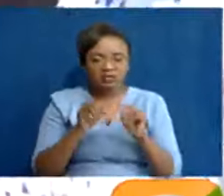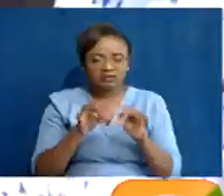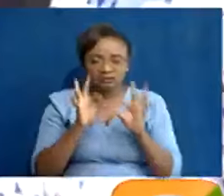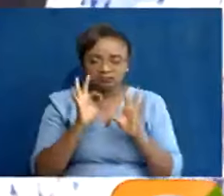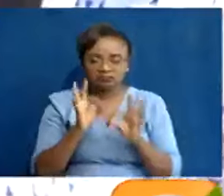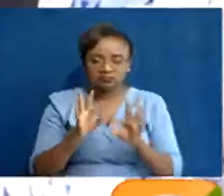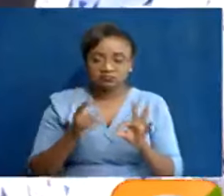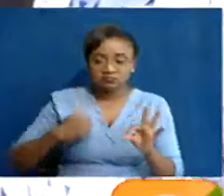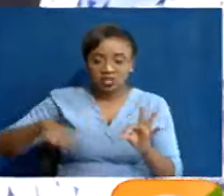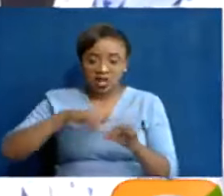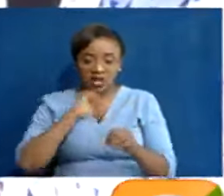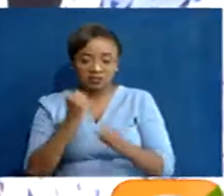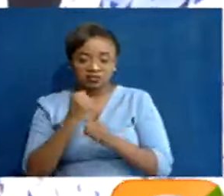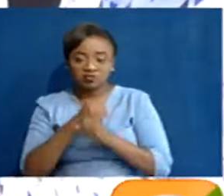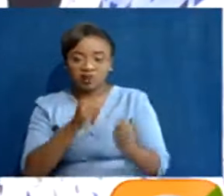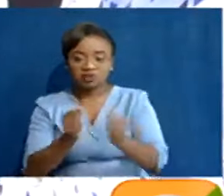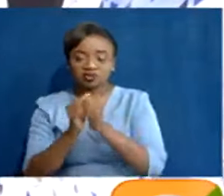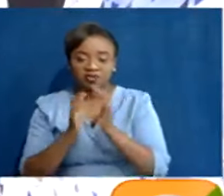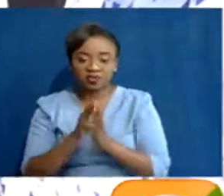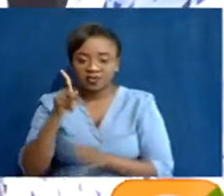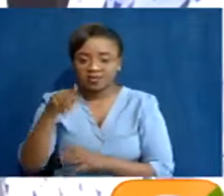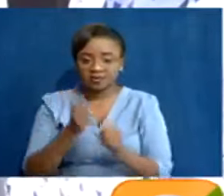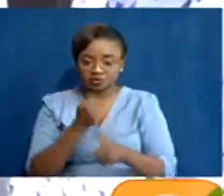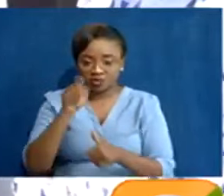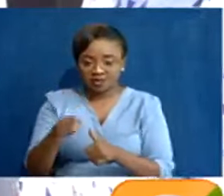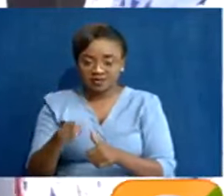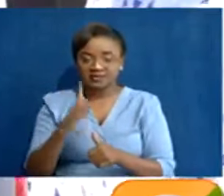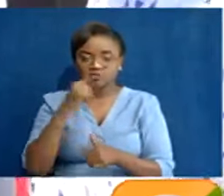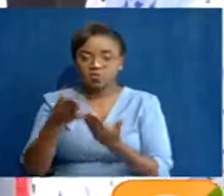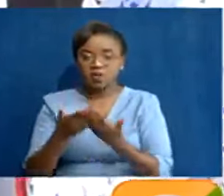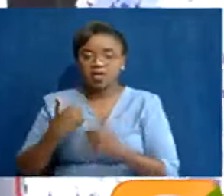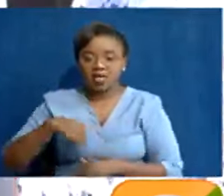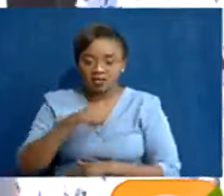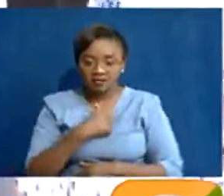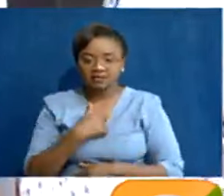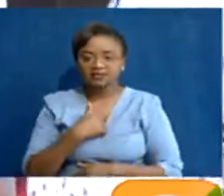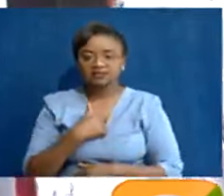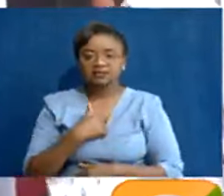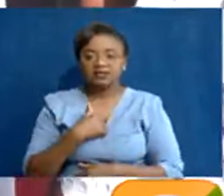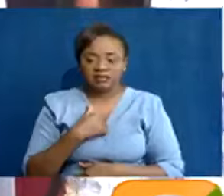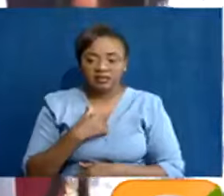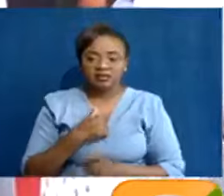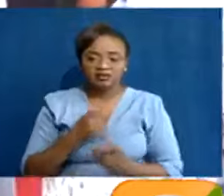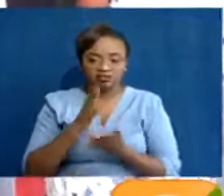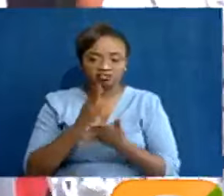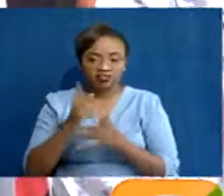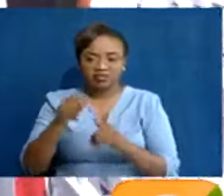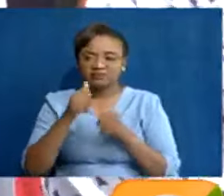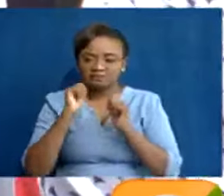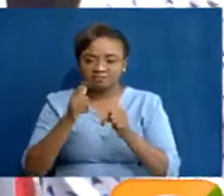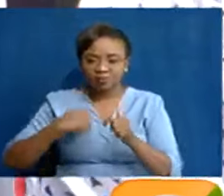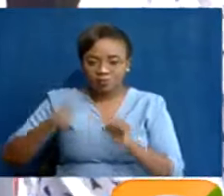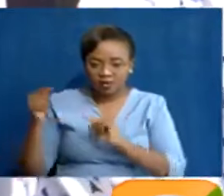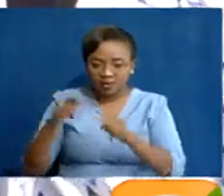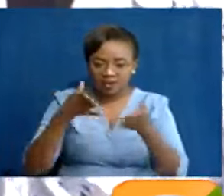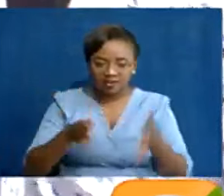graced by Egesa FM presenters and comedians who thrilled the charged crowds with electrifying performances. Pepsi and RMS